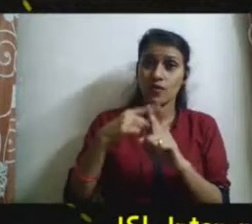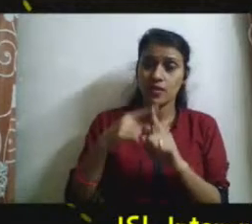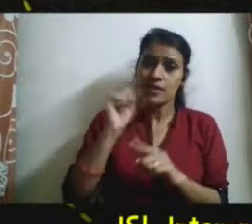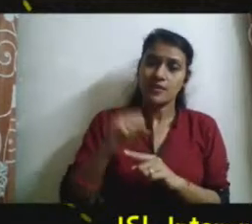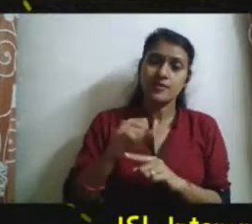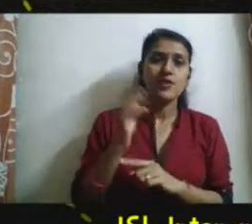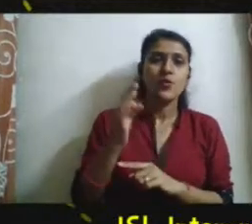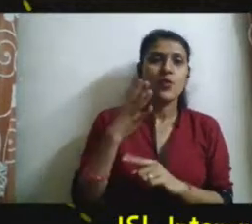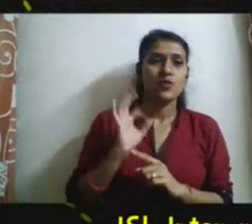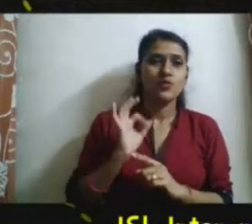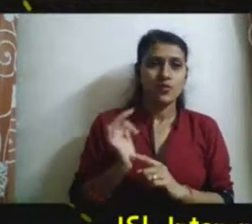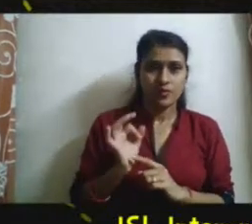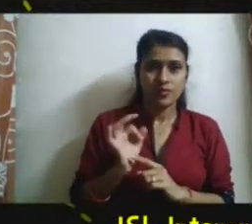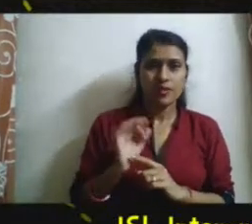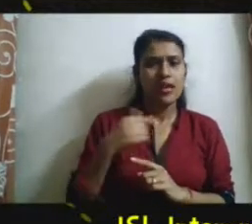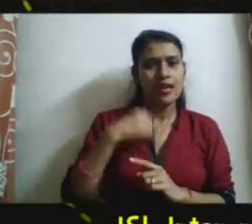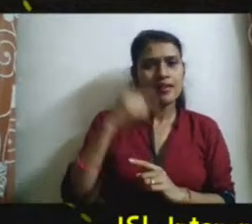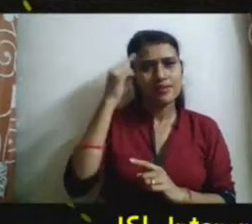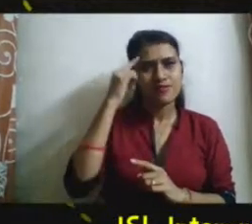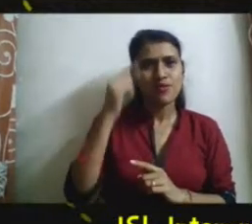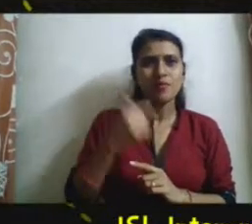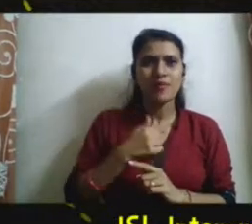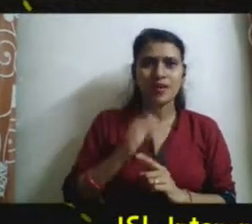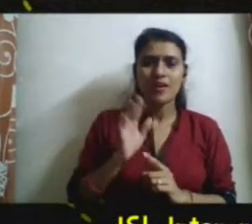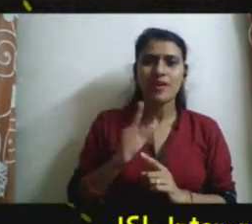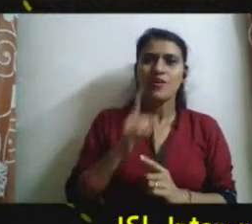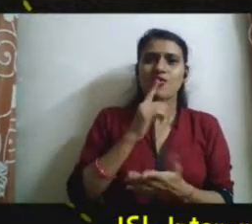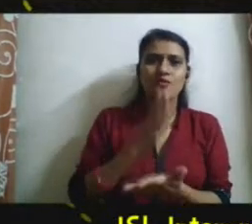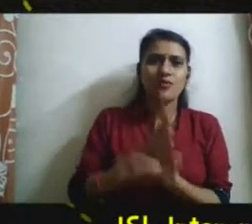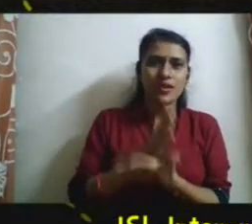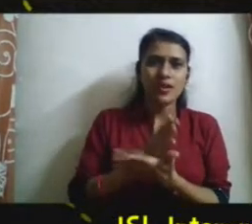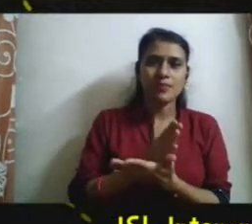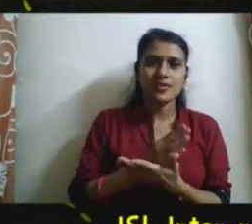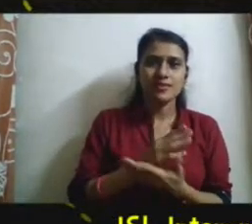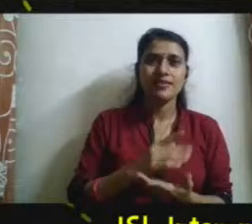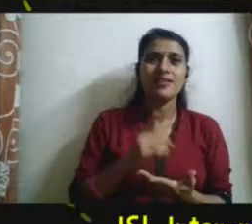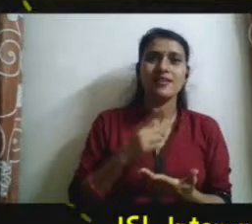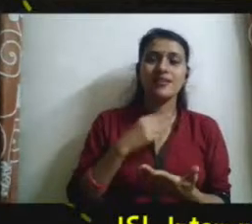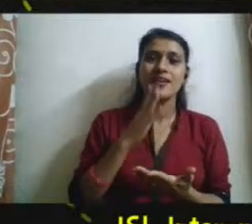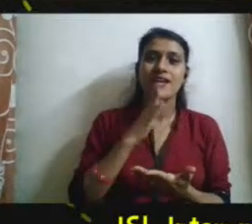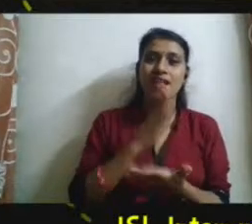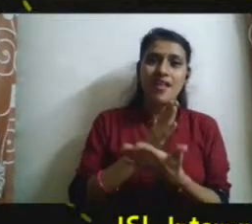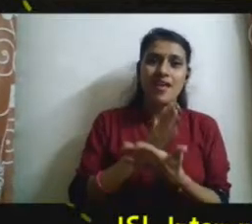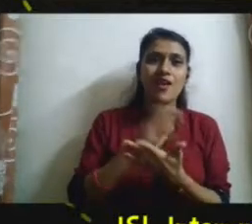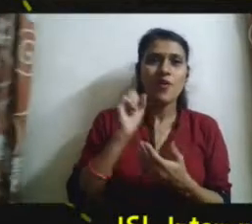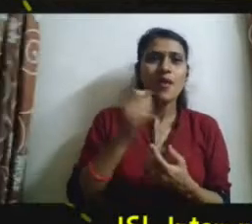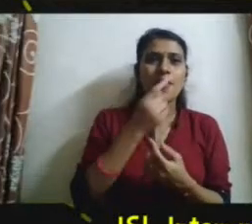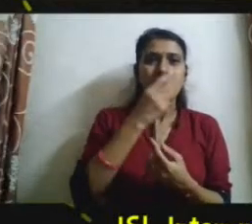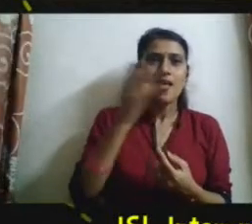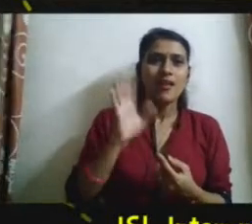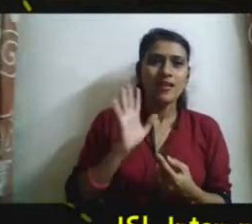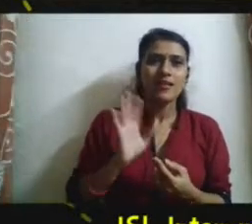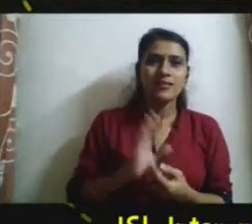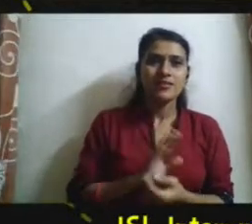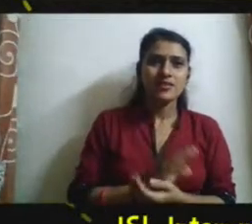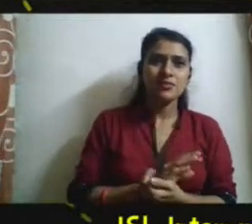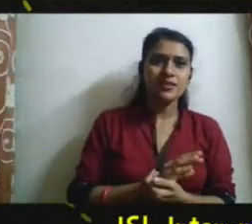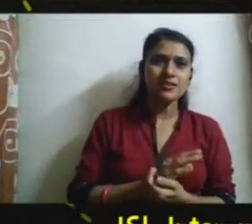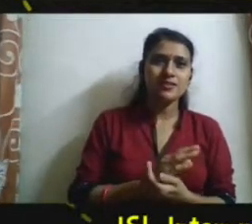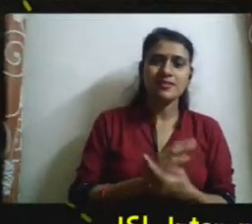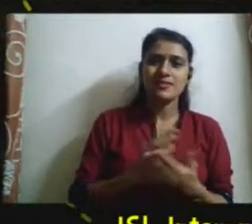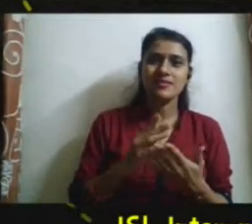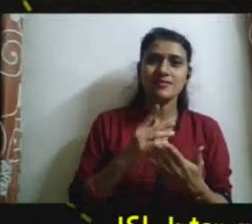me, I've really enjoyed the fact that I've taken a lot of advantage of the times that I live